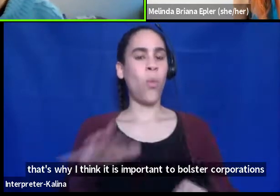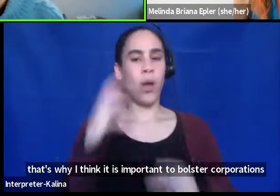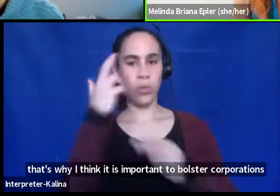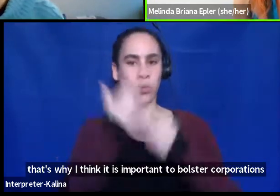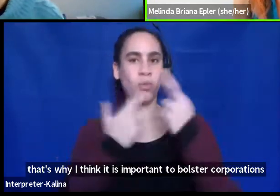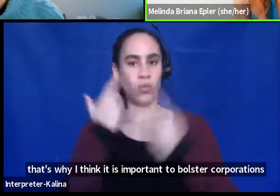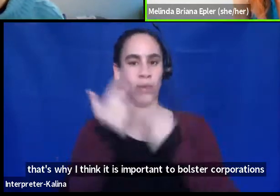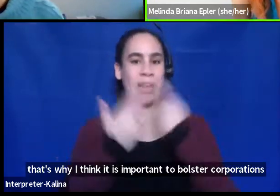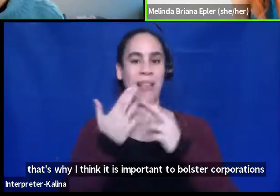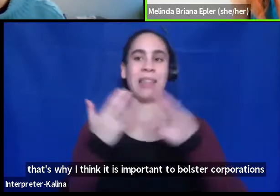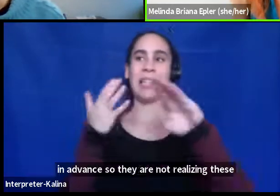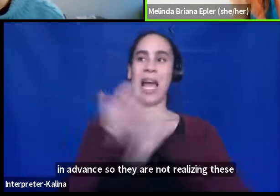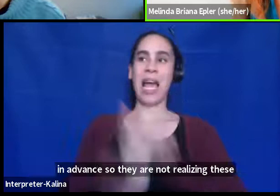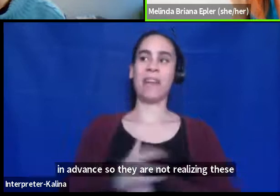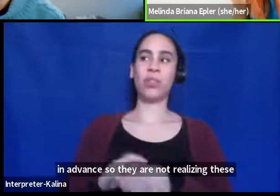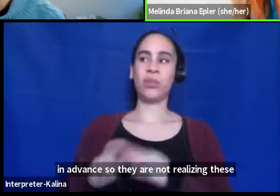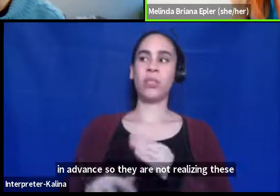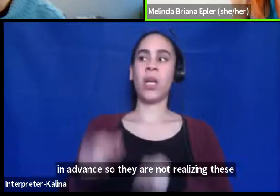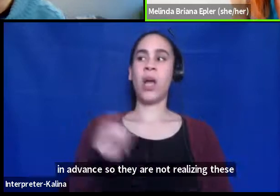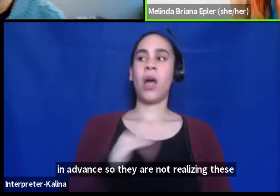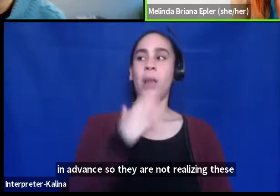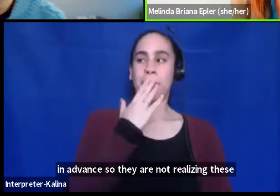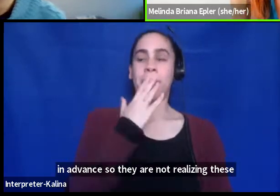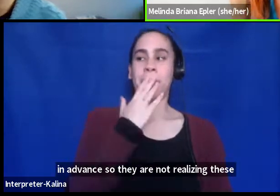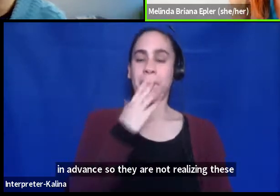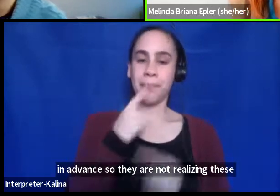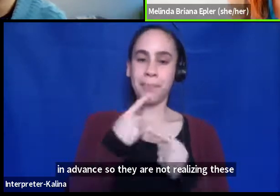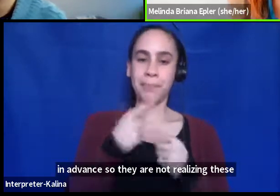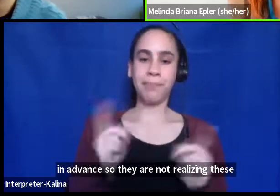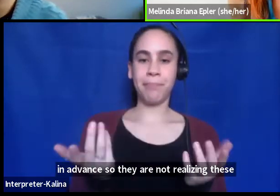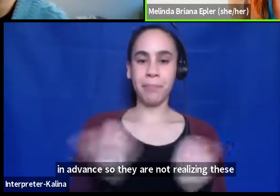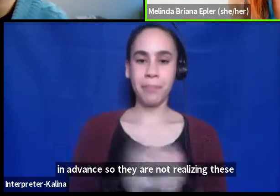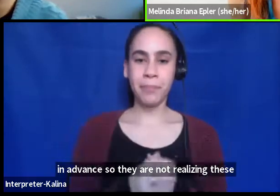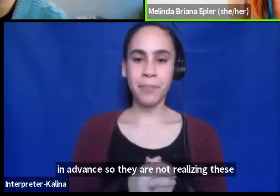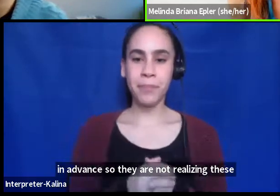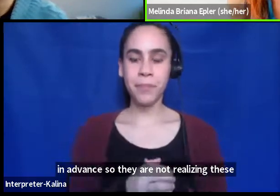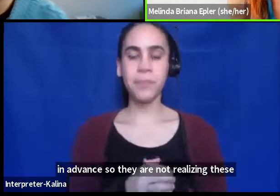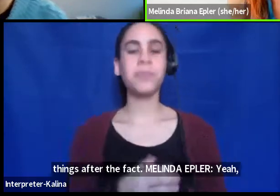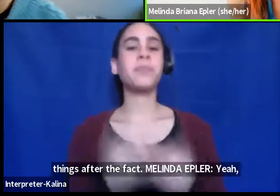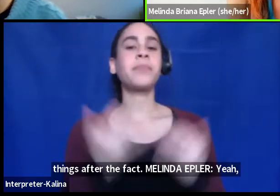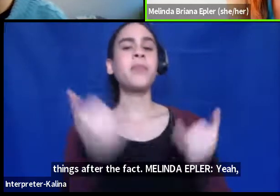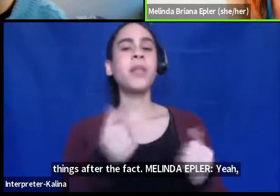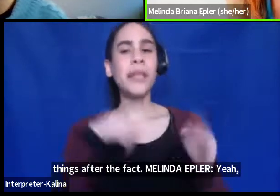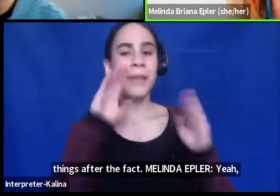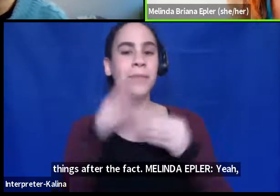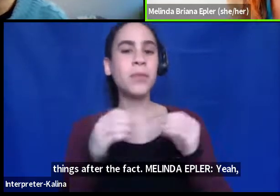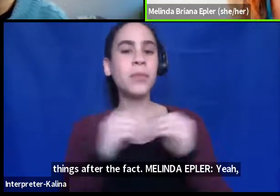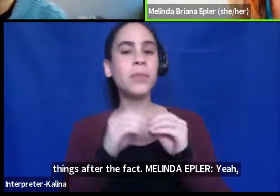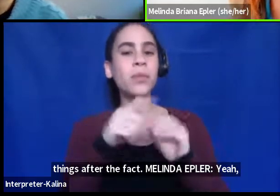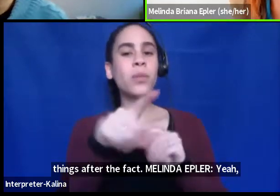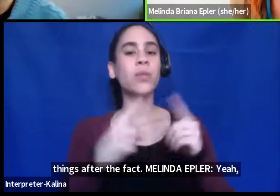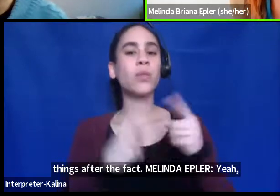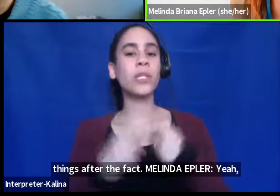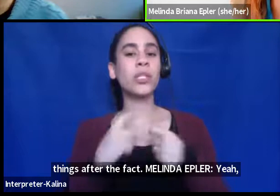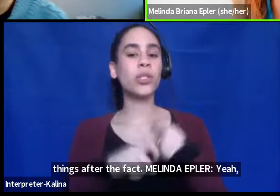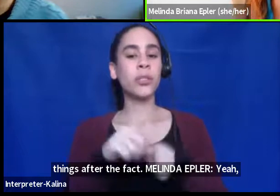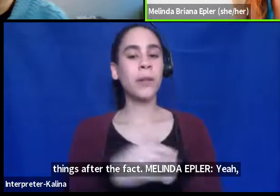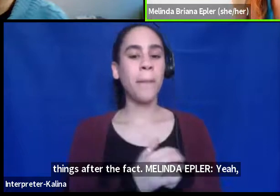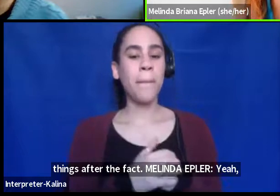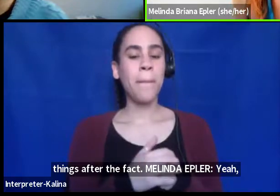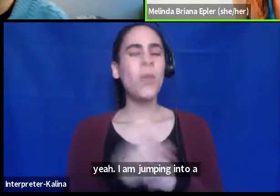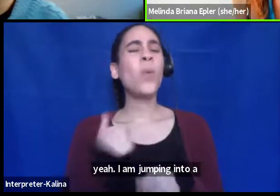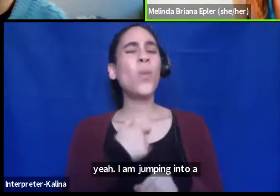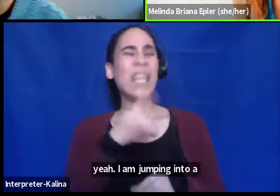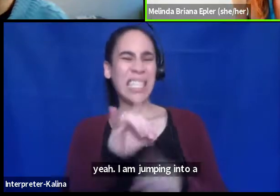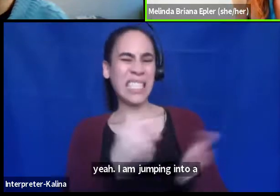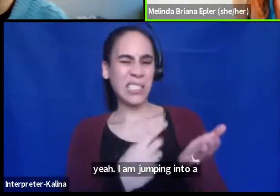Yeah, yeah. I'm jumping into a couple of questions here. We kind of went into this,